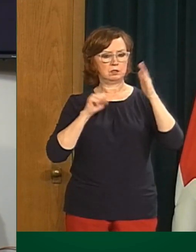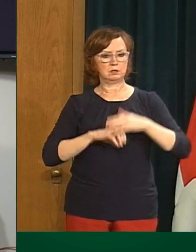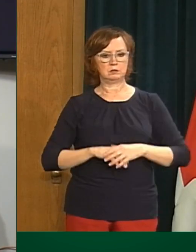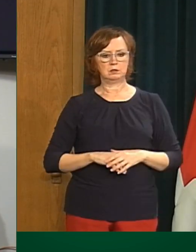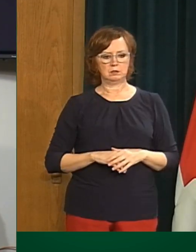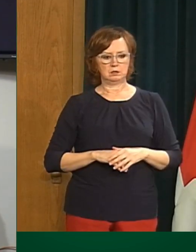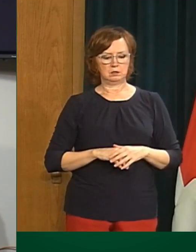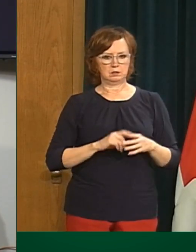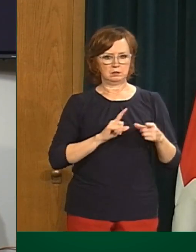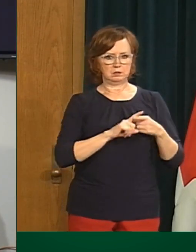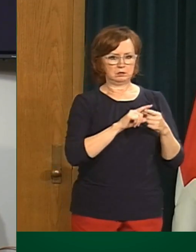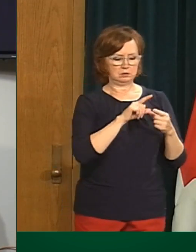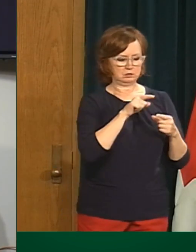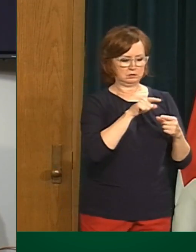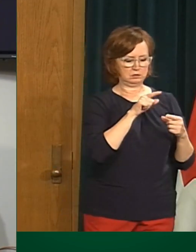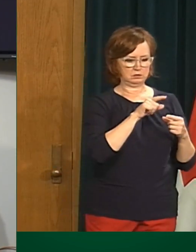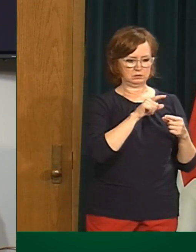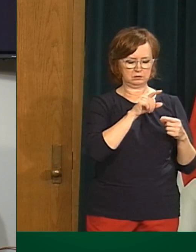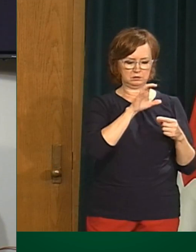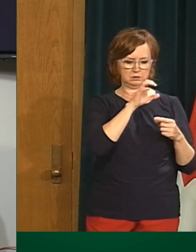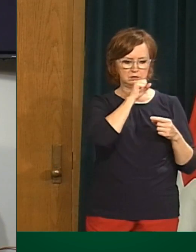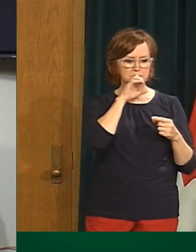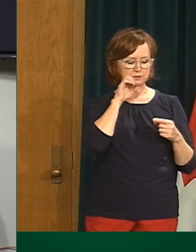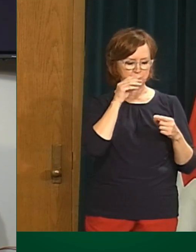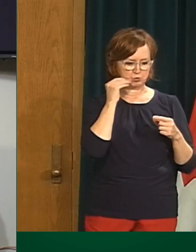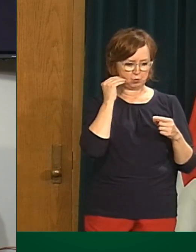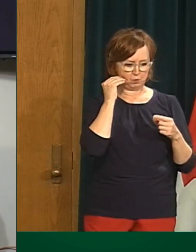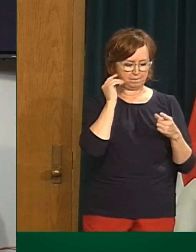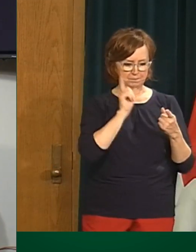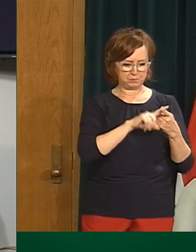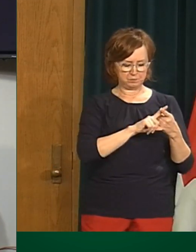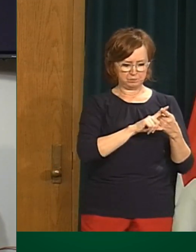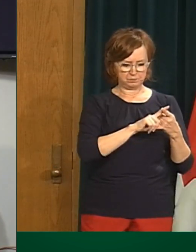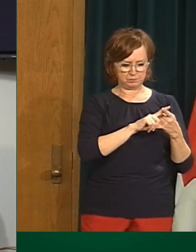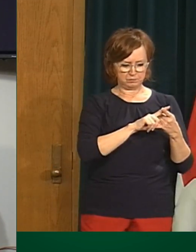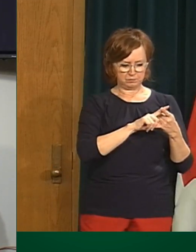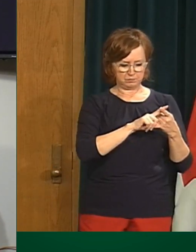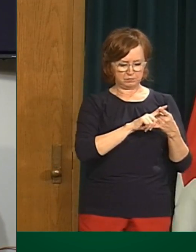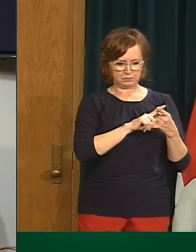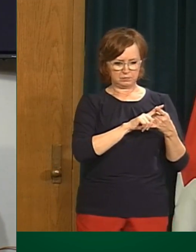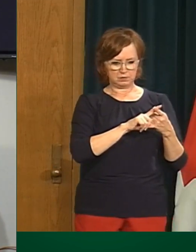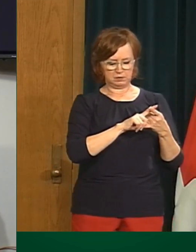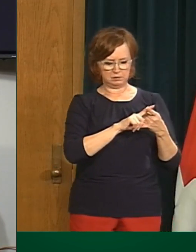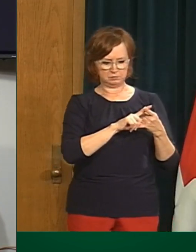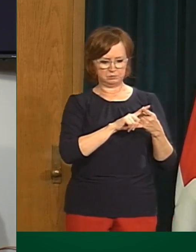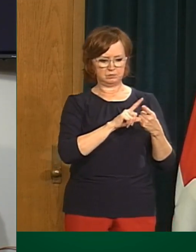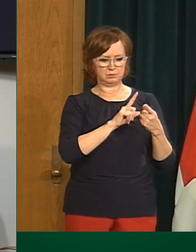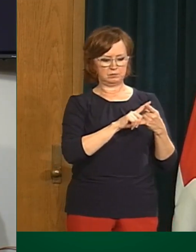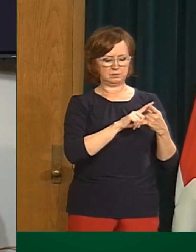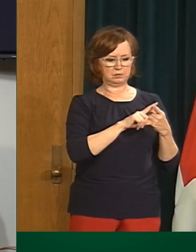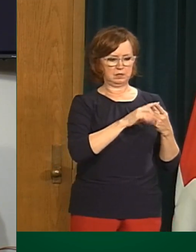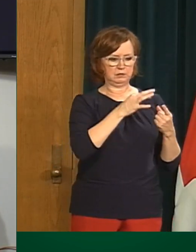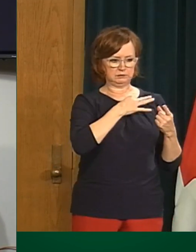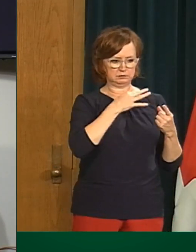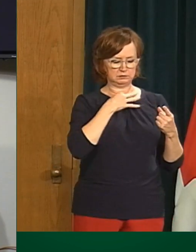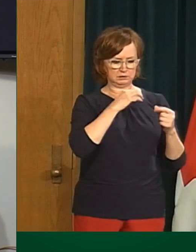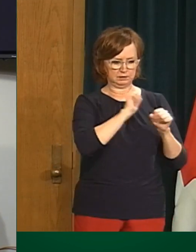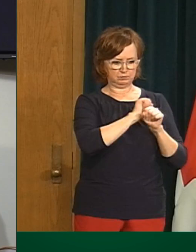care facility, when there is, for example, a healthcare worker, or as you mentioned,